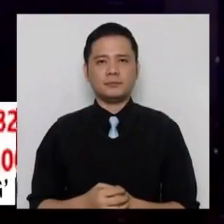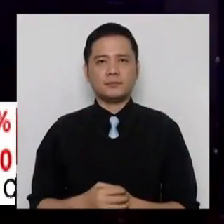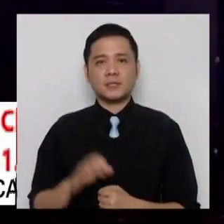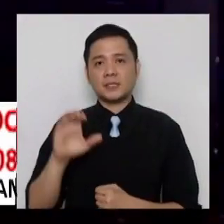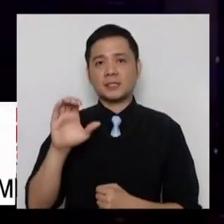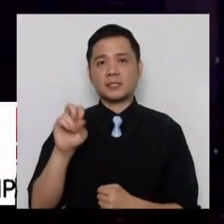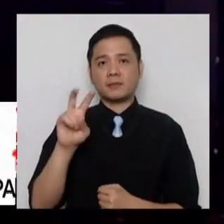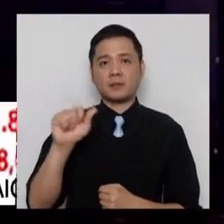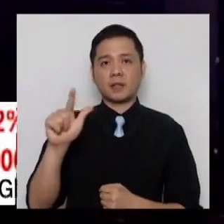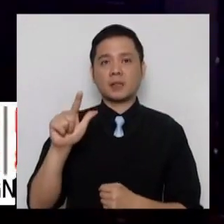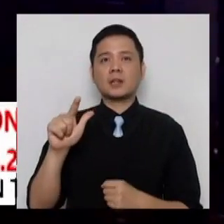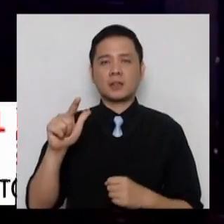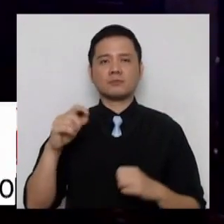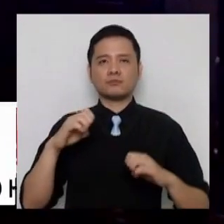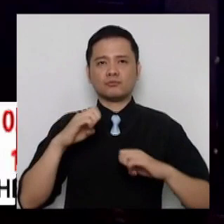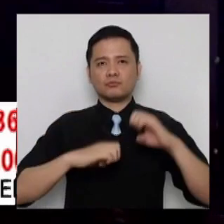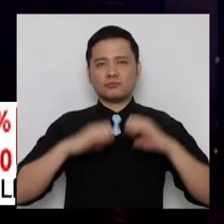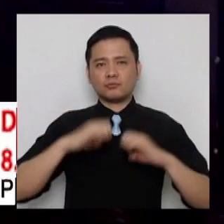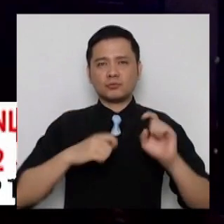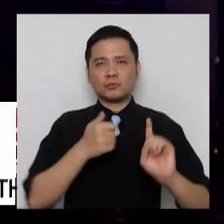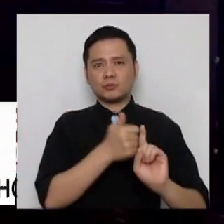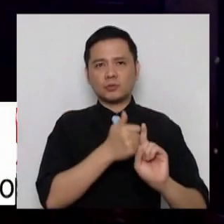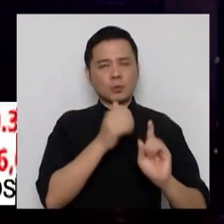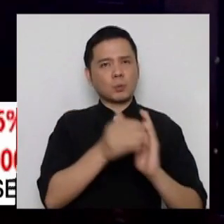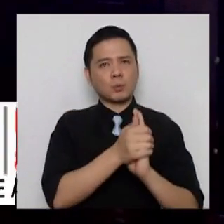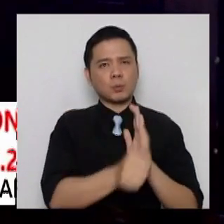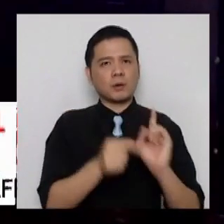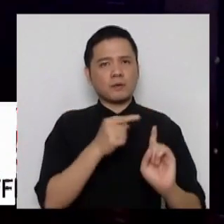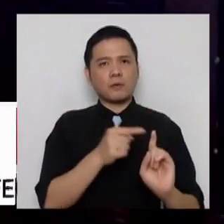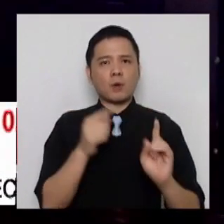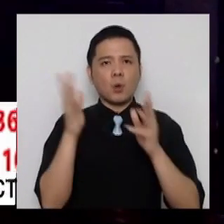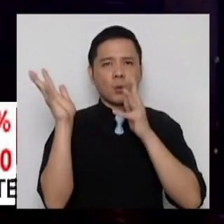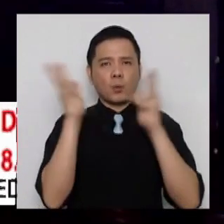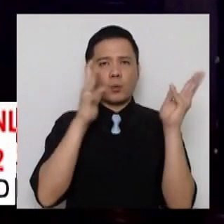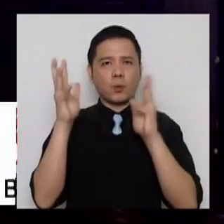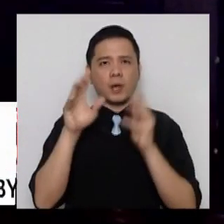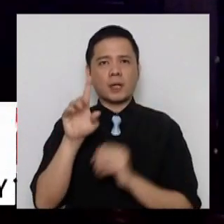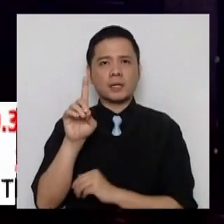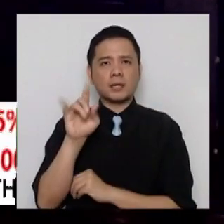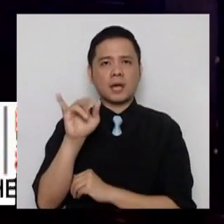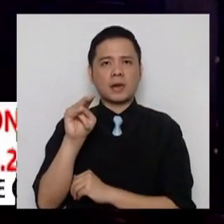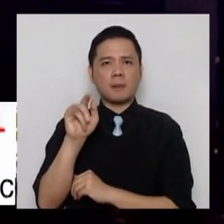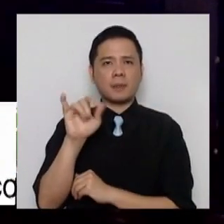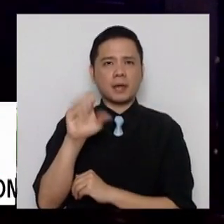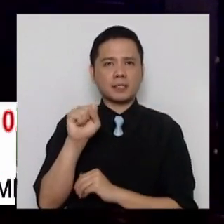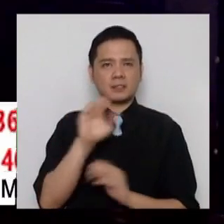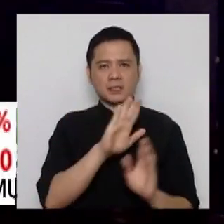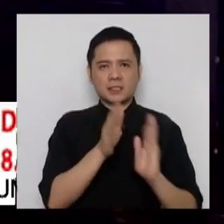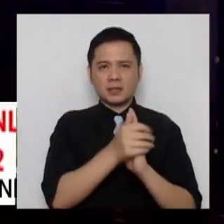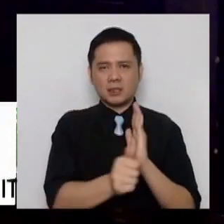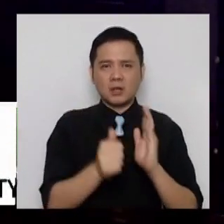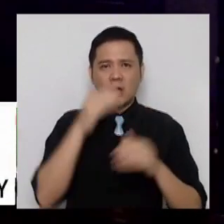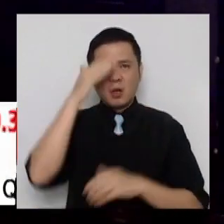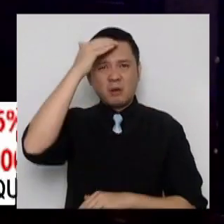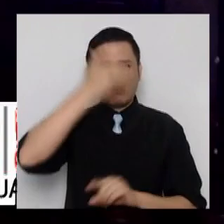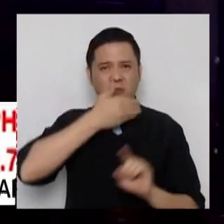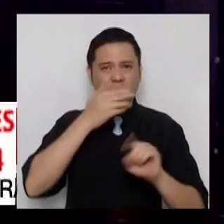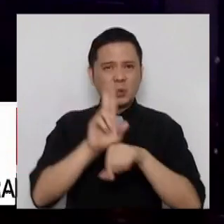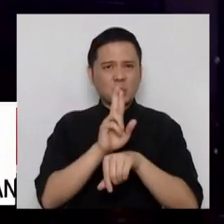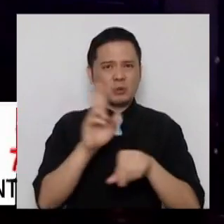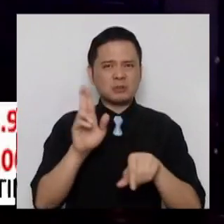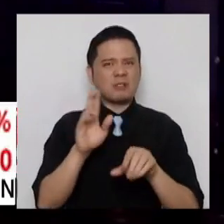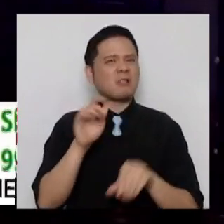engineer specializing in wind dynamics calls the use of face shields in the fight against COVID-19 redundant.